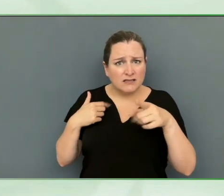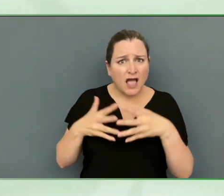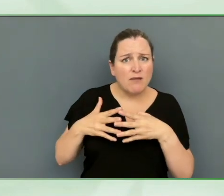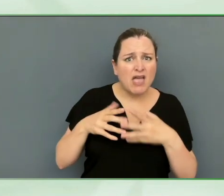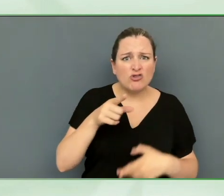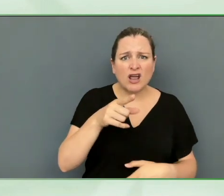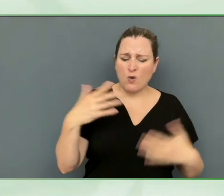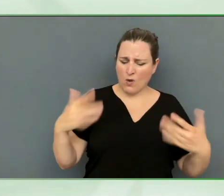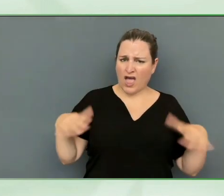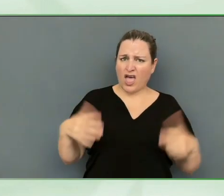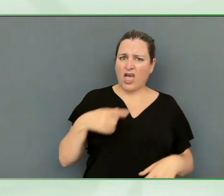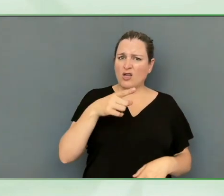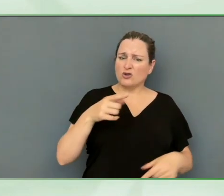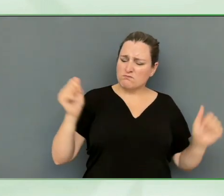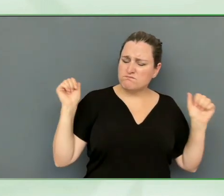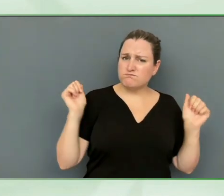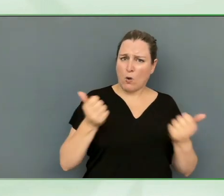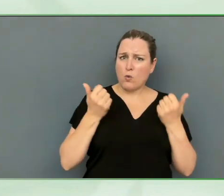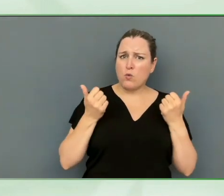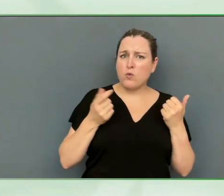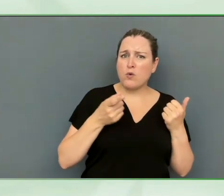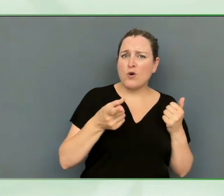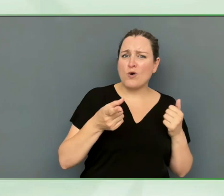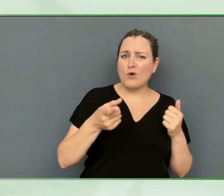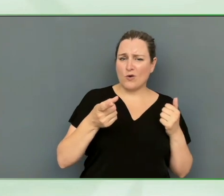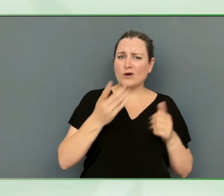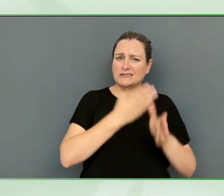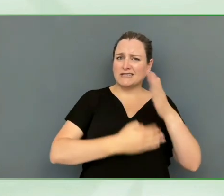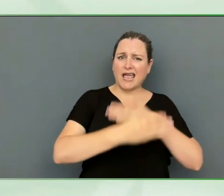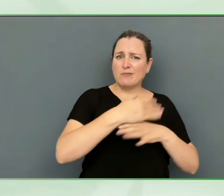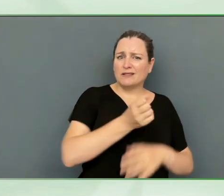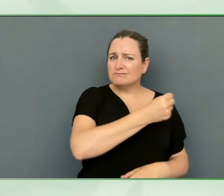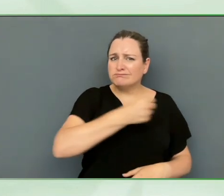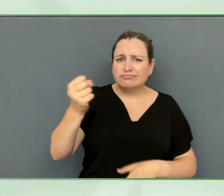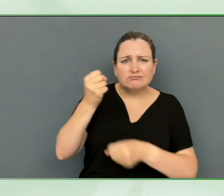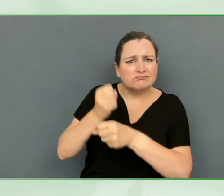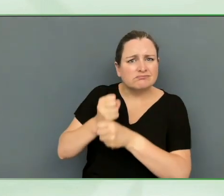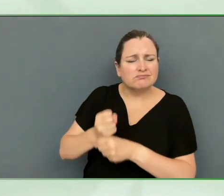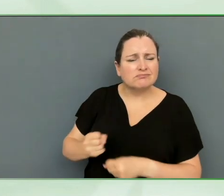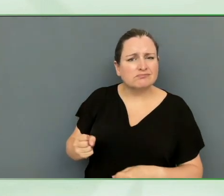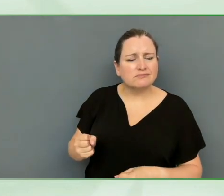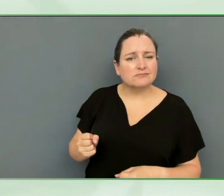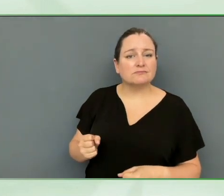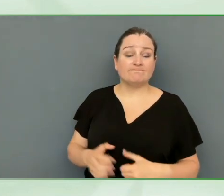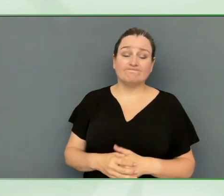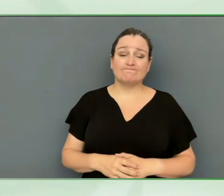inclusive champion for people with disabilities in the US. Yeah, it is a pretty high